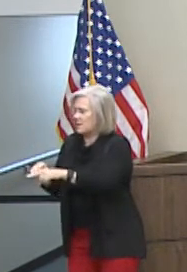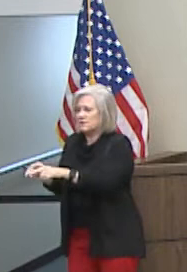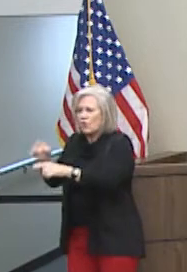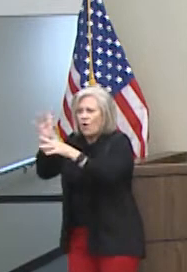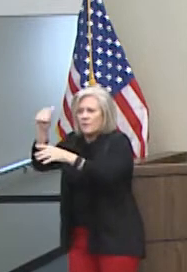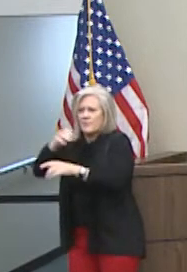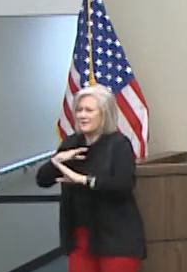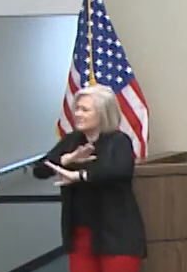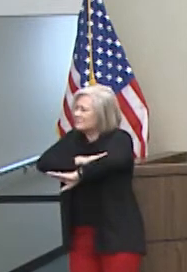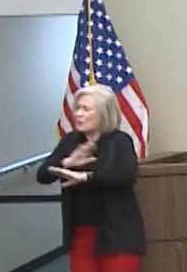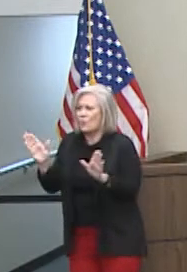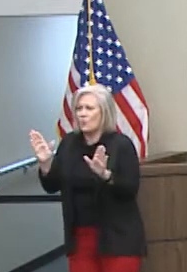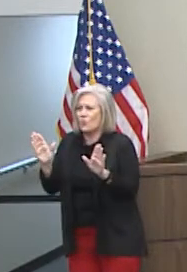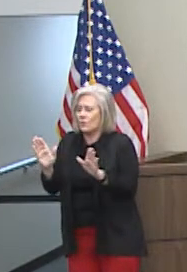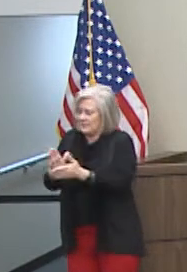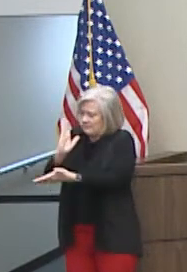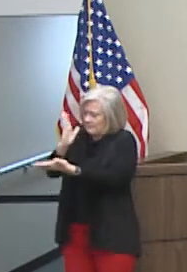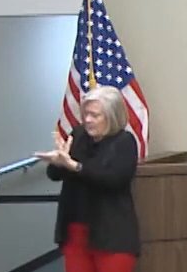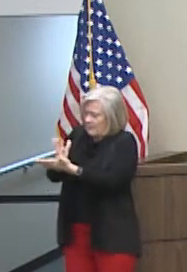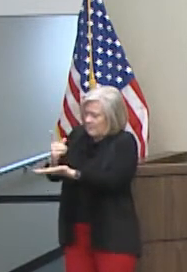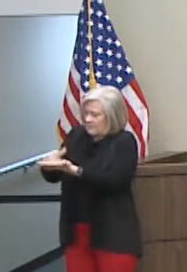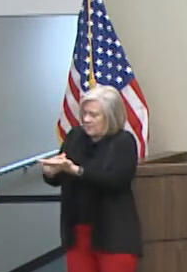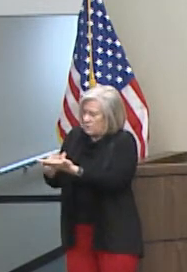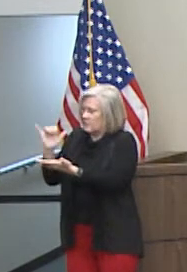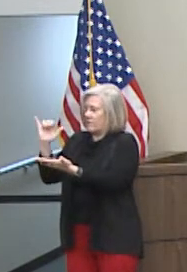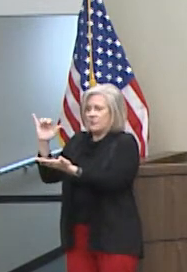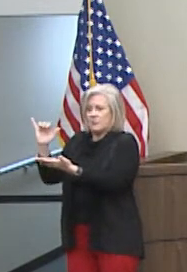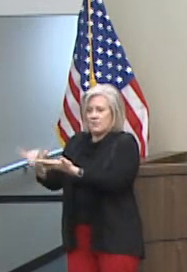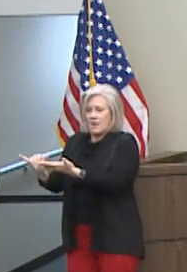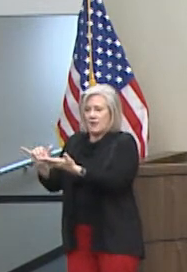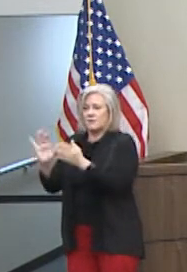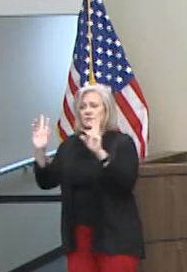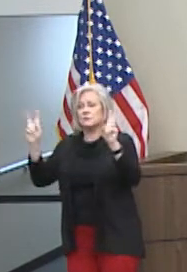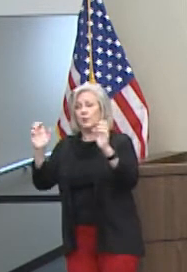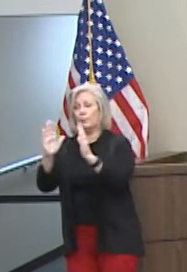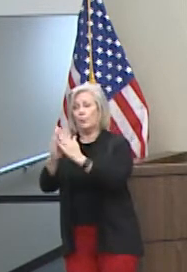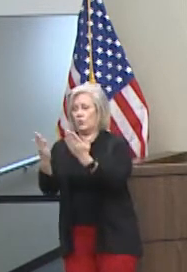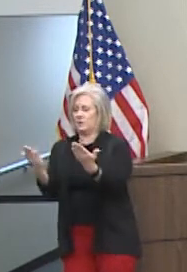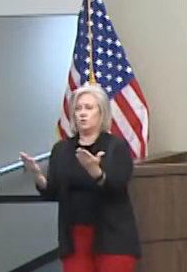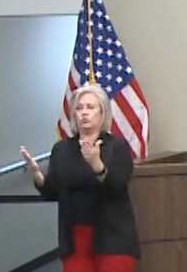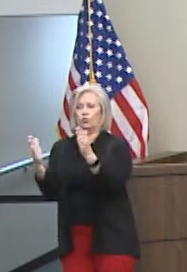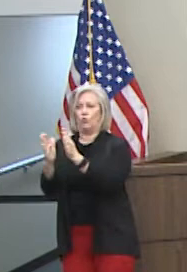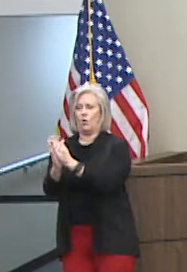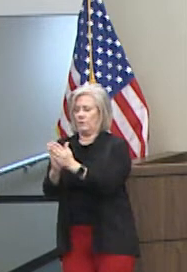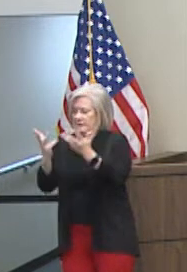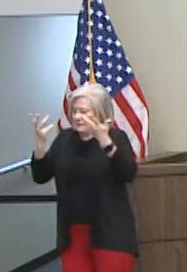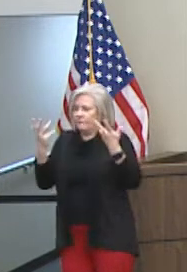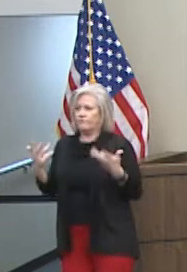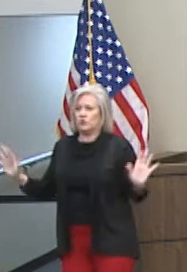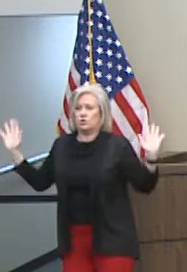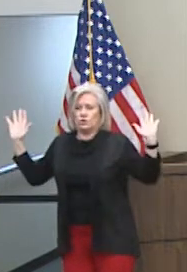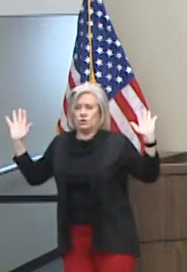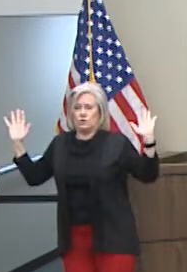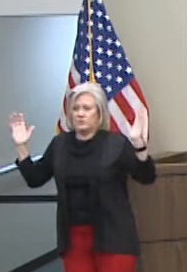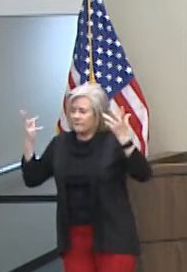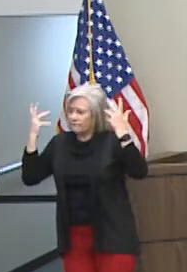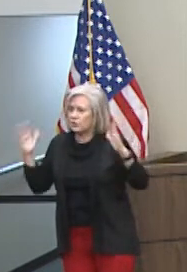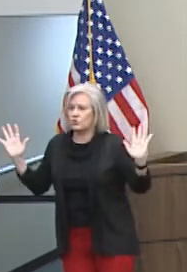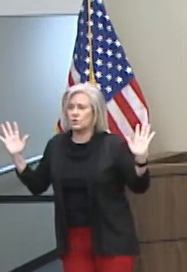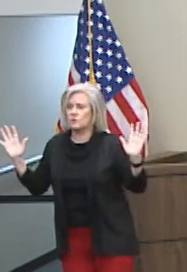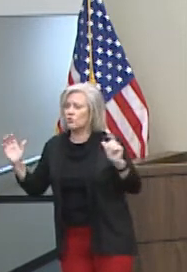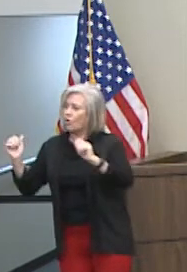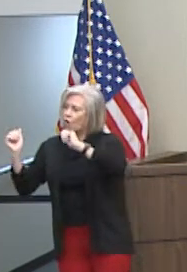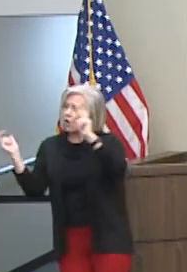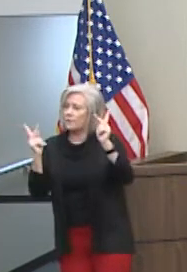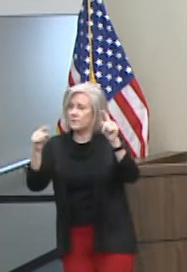Nelson. That book is closed. It's time for everybody in this room and everybody throughout